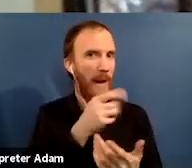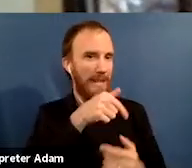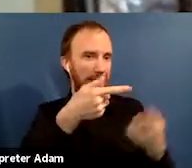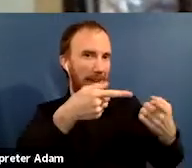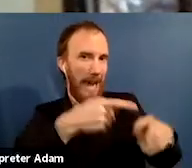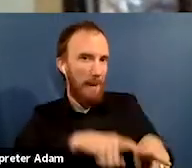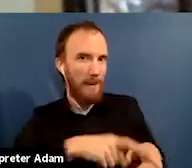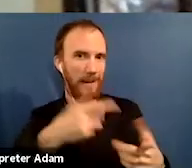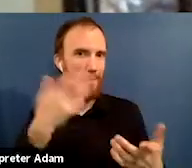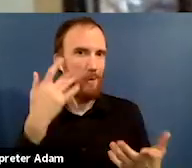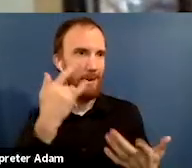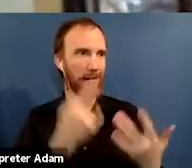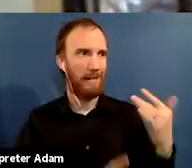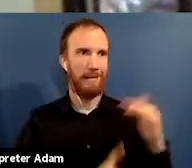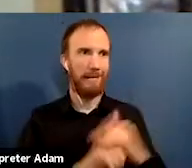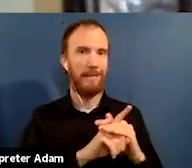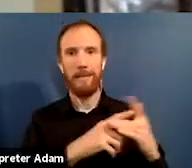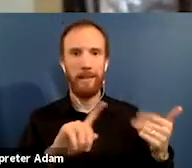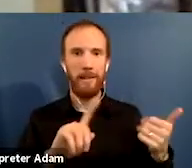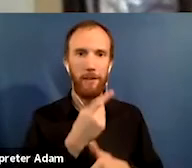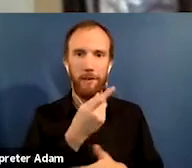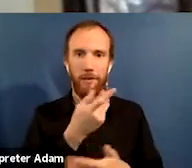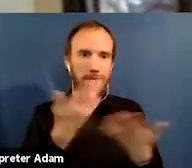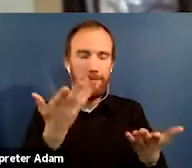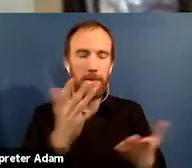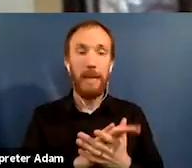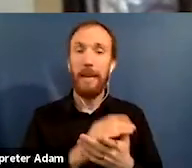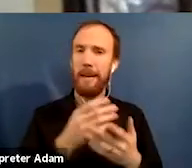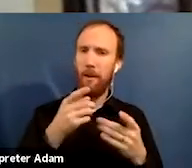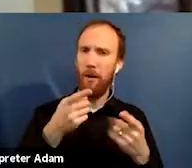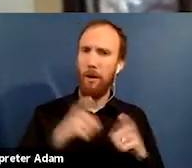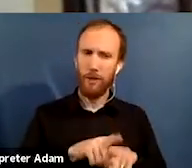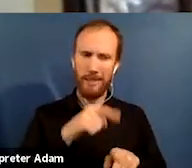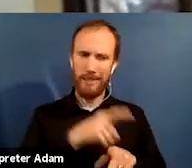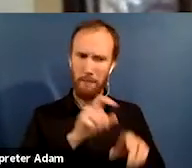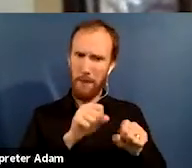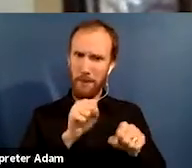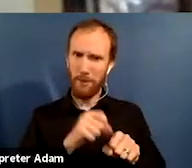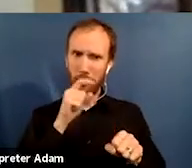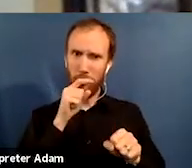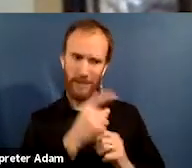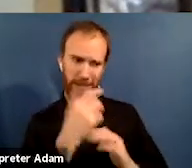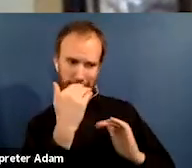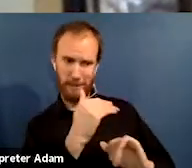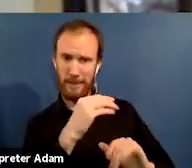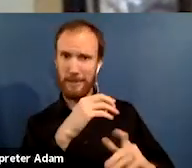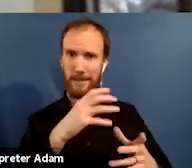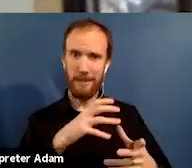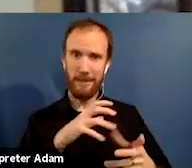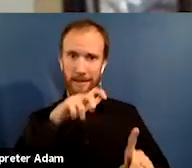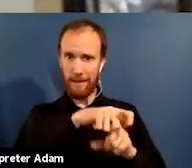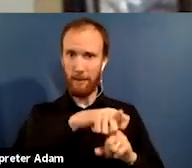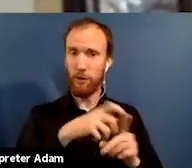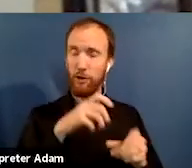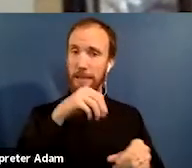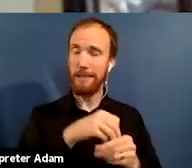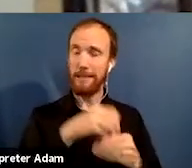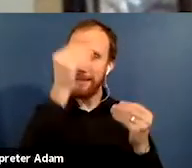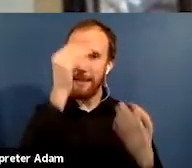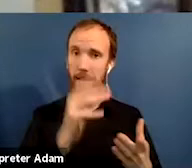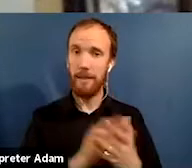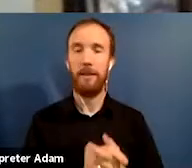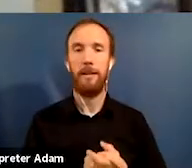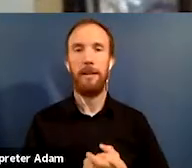the first place? Is it possible to capture this in the data? And given that we do need to, in some ways, reduce what